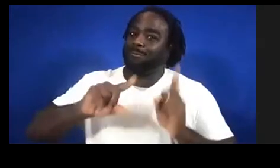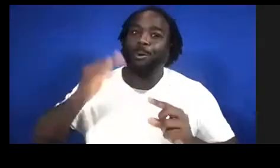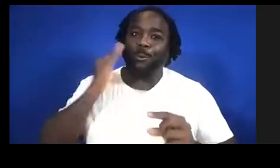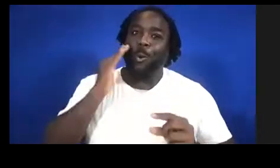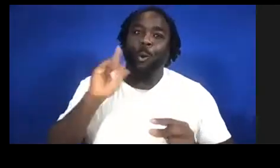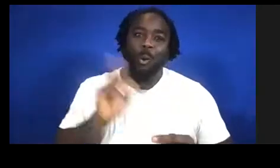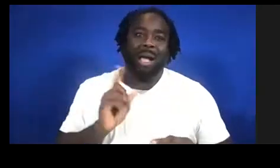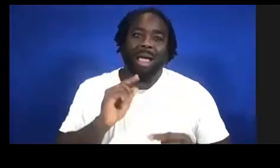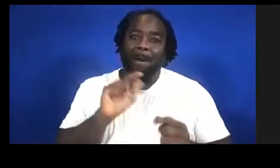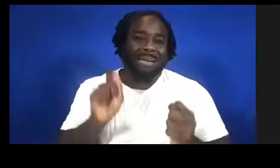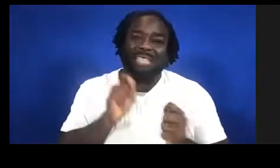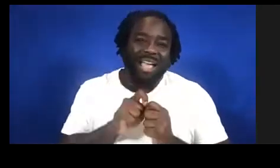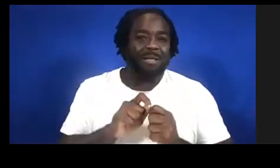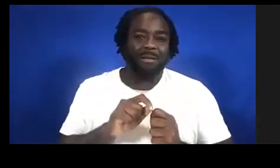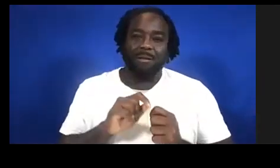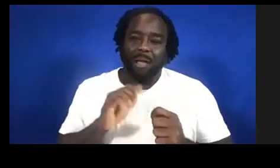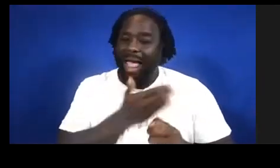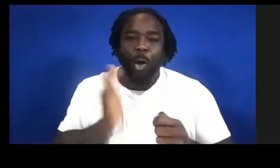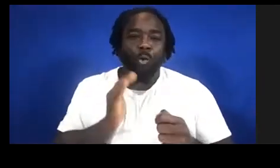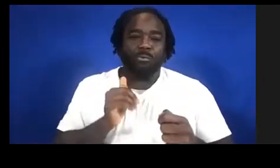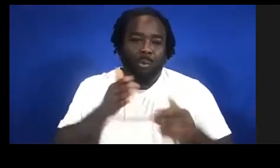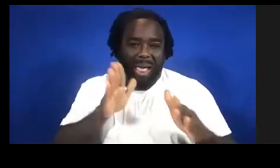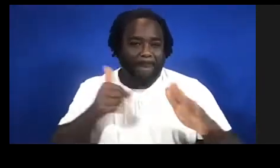I know the mailman.